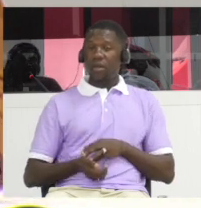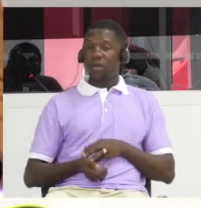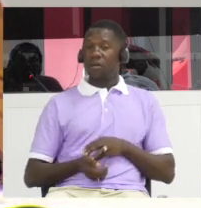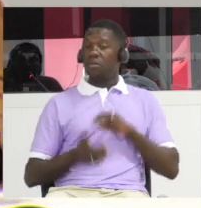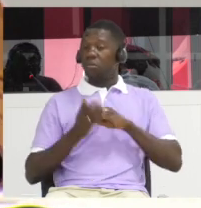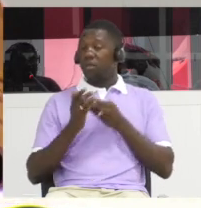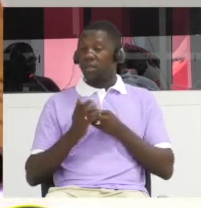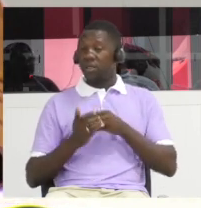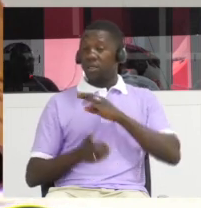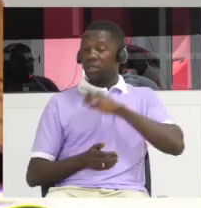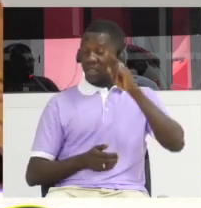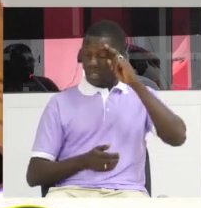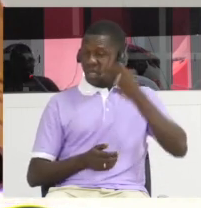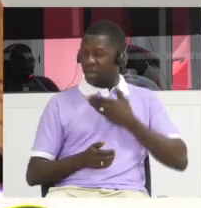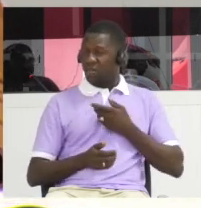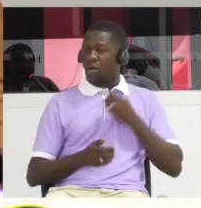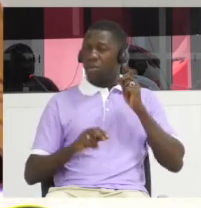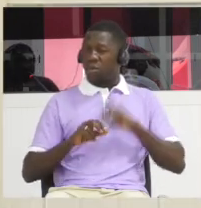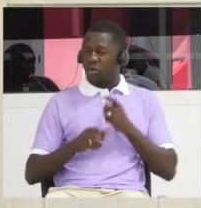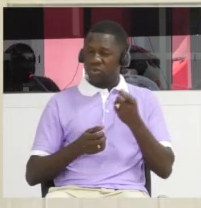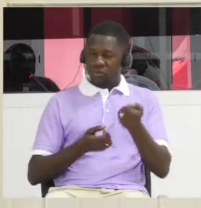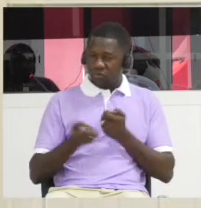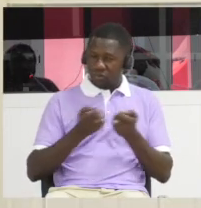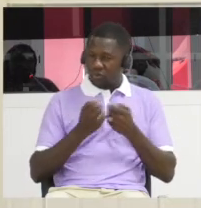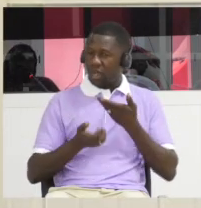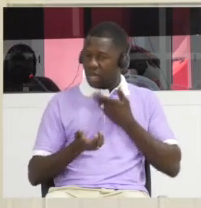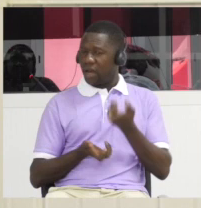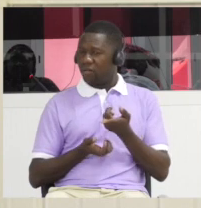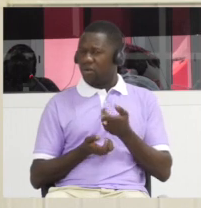that will earn them credibility. What's your view?